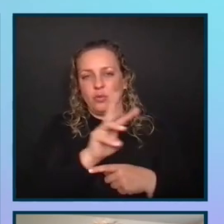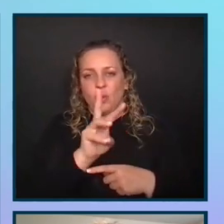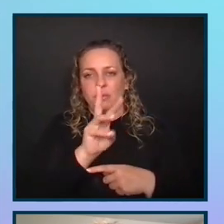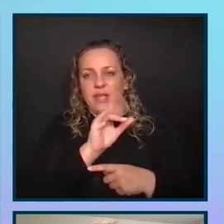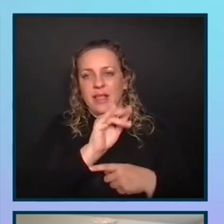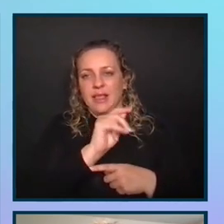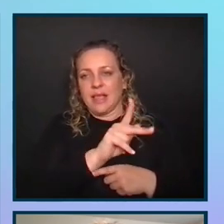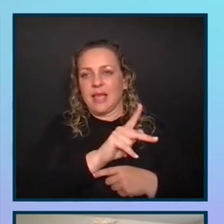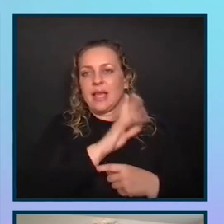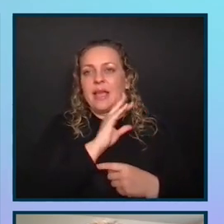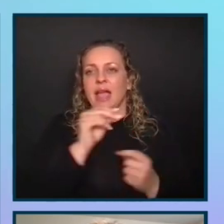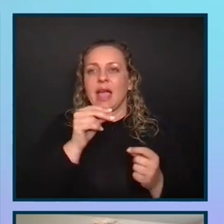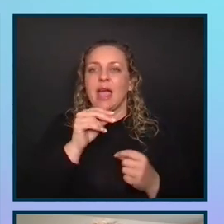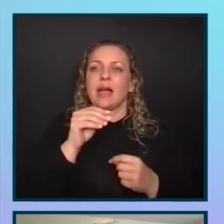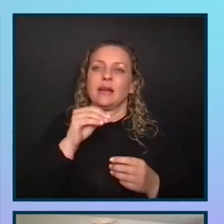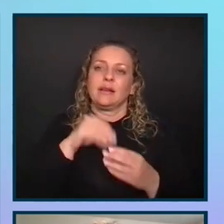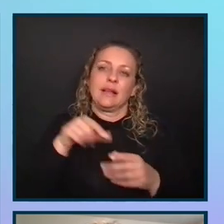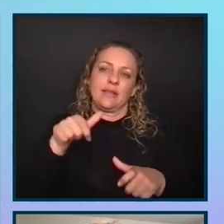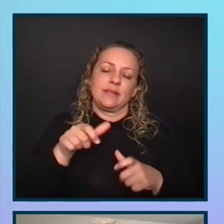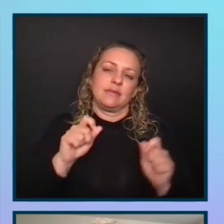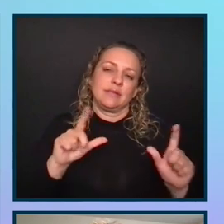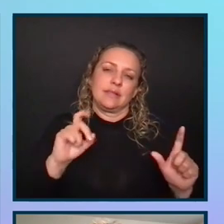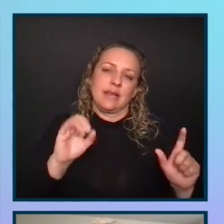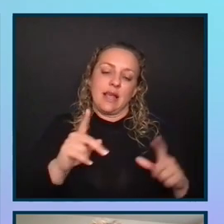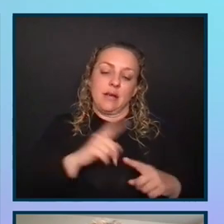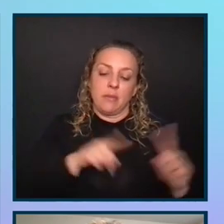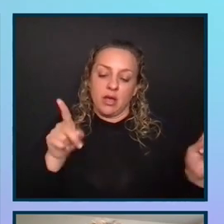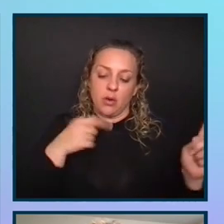some of these quotes are also linked in this deck. But we have